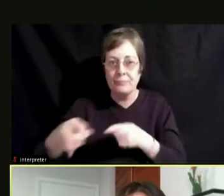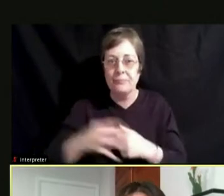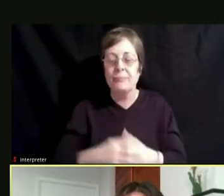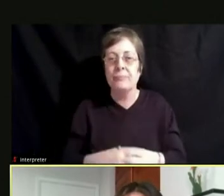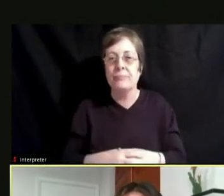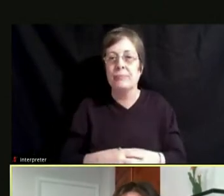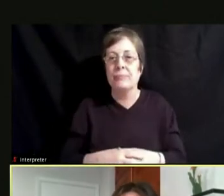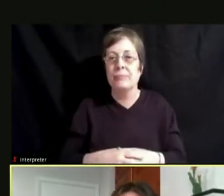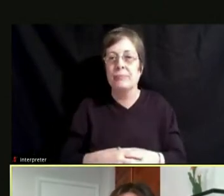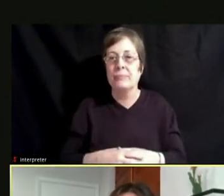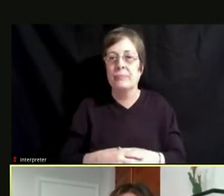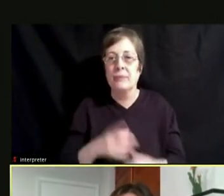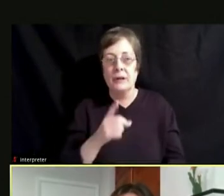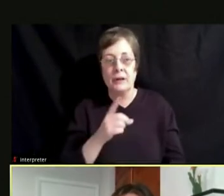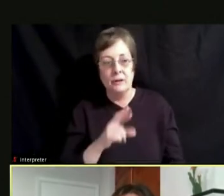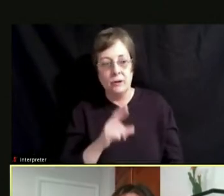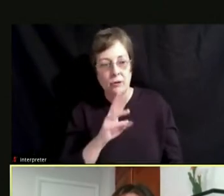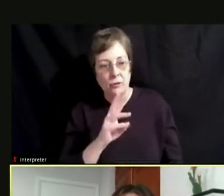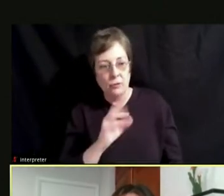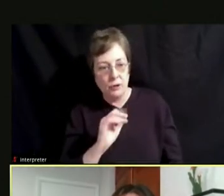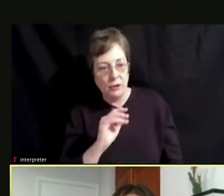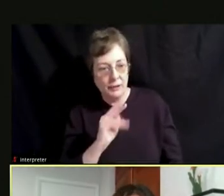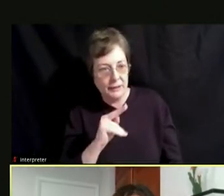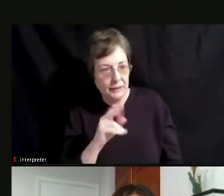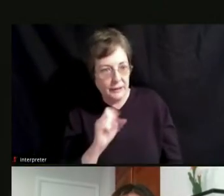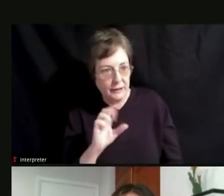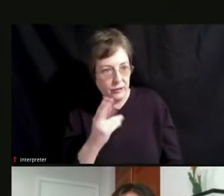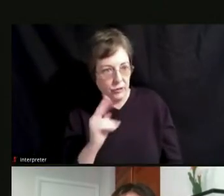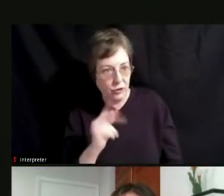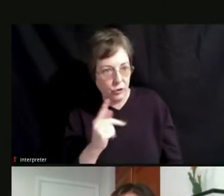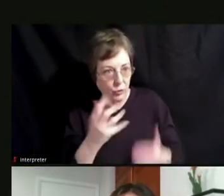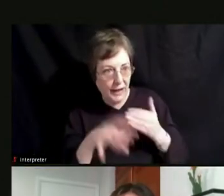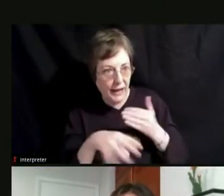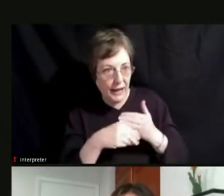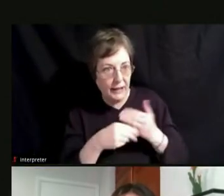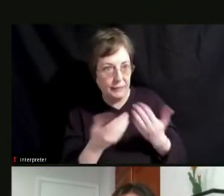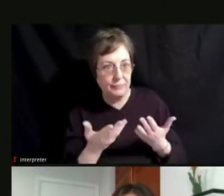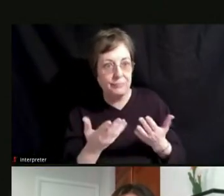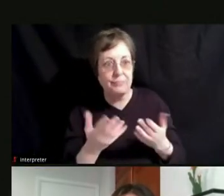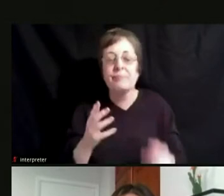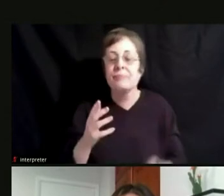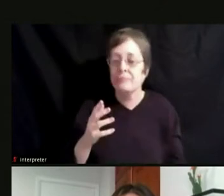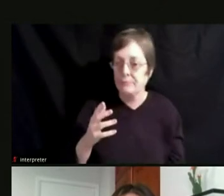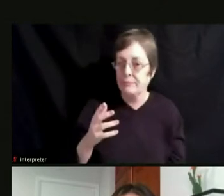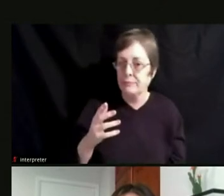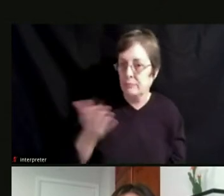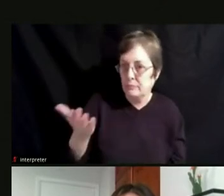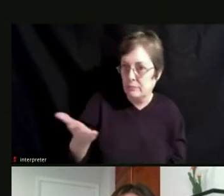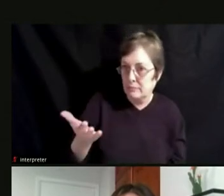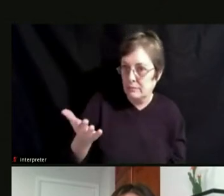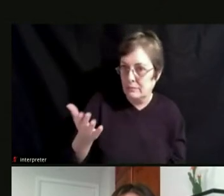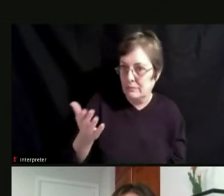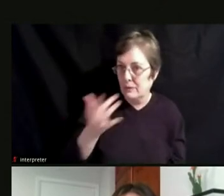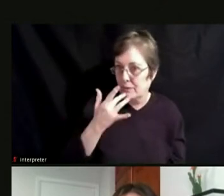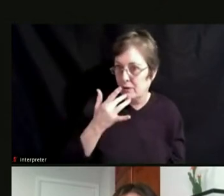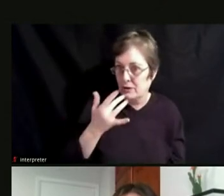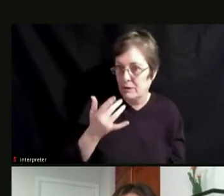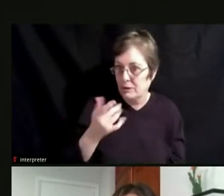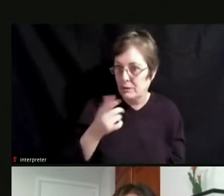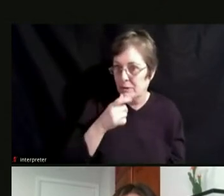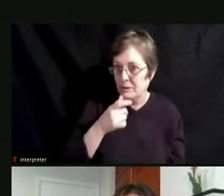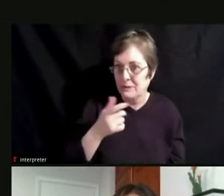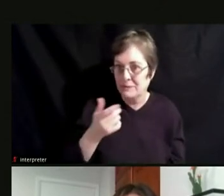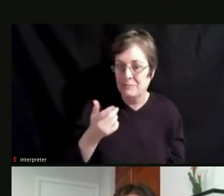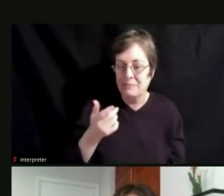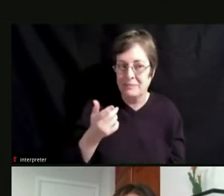If Dr. Watkins or Dr. Chung would like to add on, go ahead. Sure. Dr. Chung, you want to go or I'll go next? Yep,